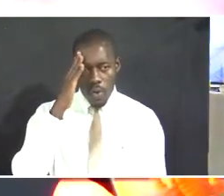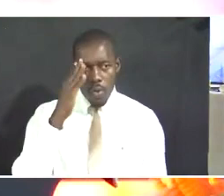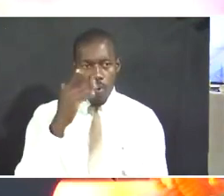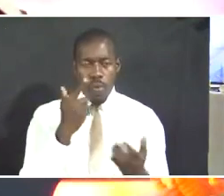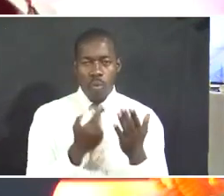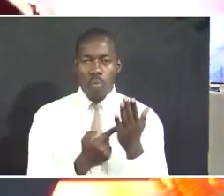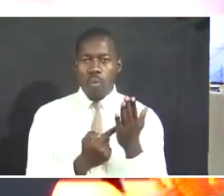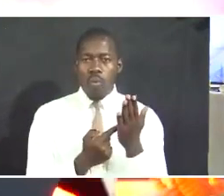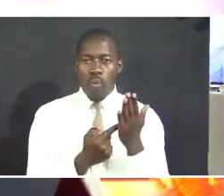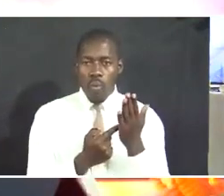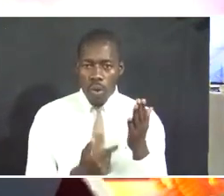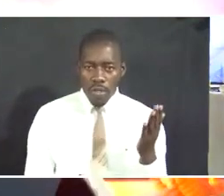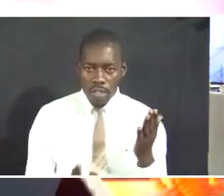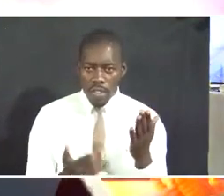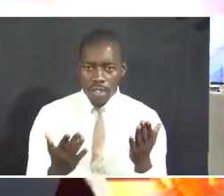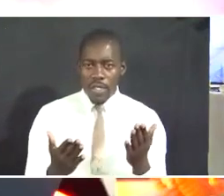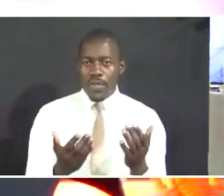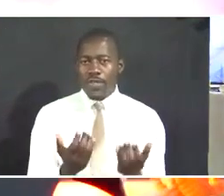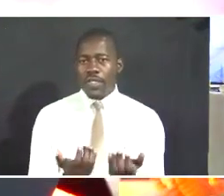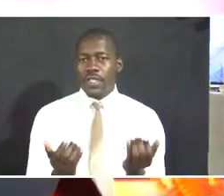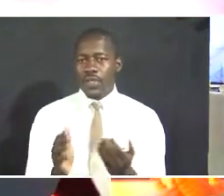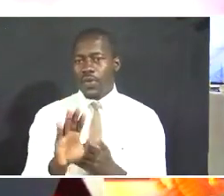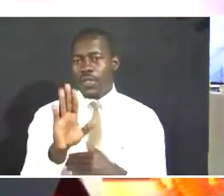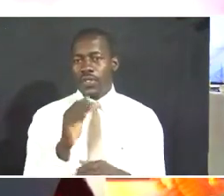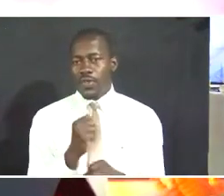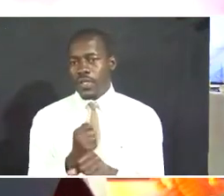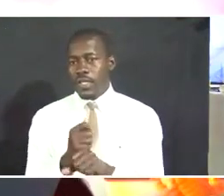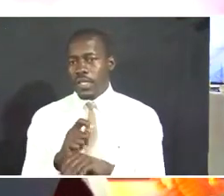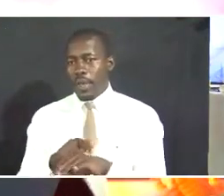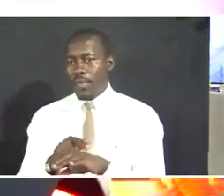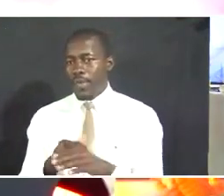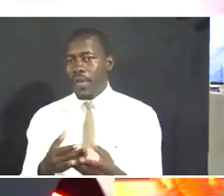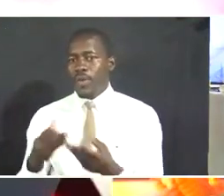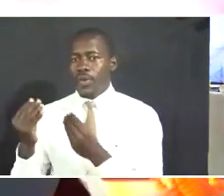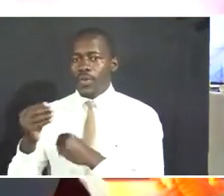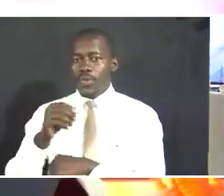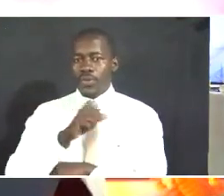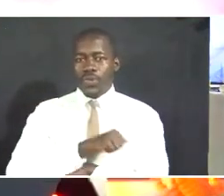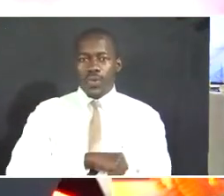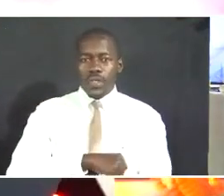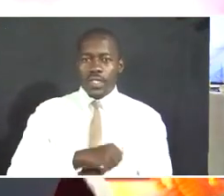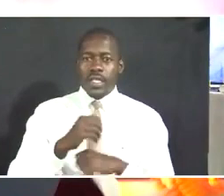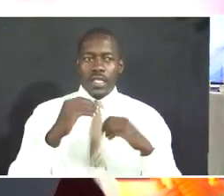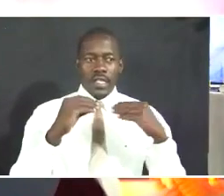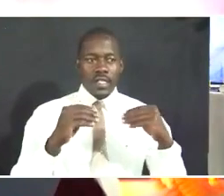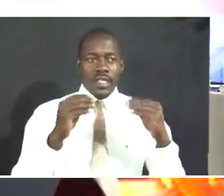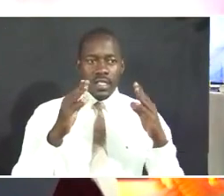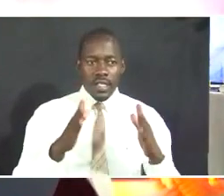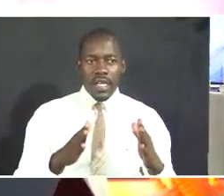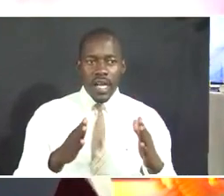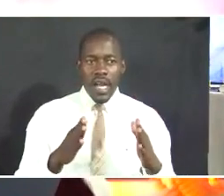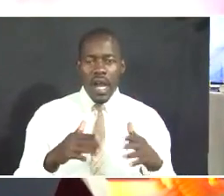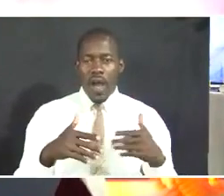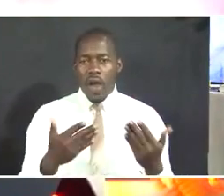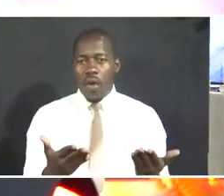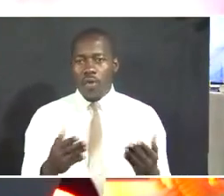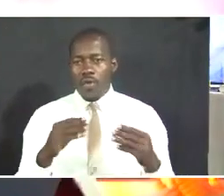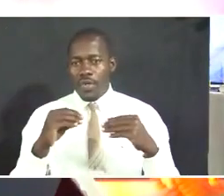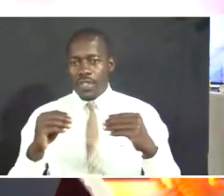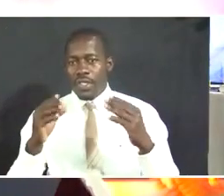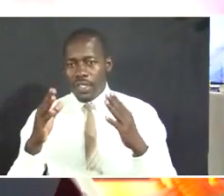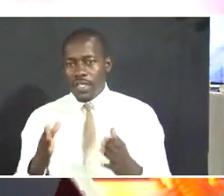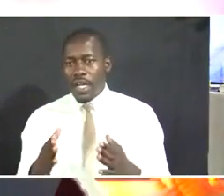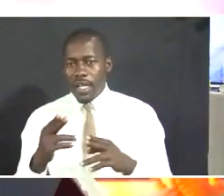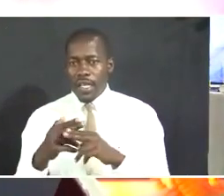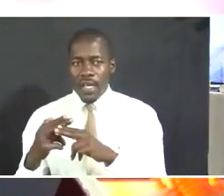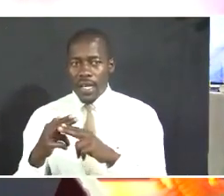close interaction with them, which teacher was able to handle them. Is he a lesbian? Is he a homosexual, a drug addict? Who don't care